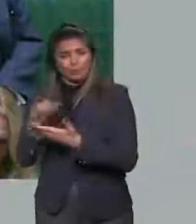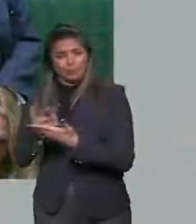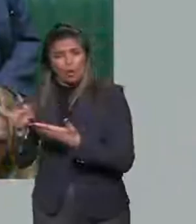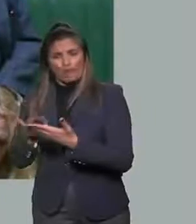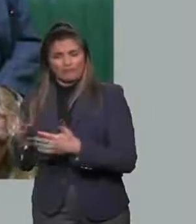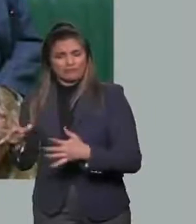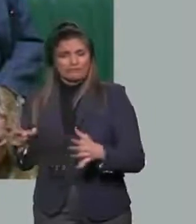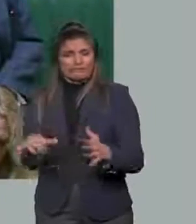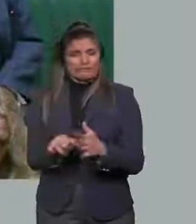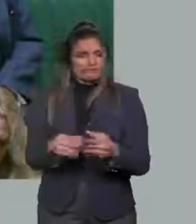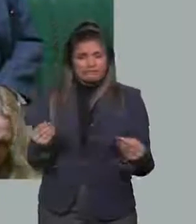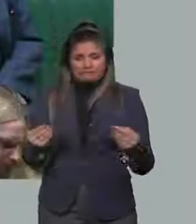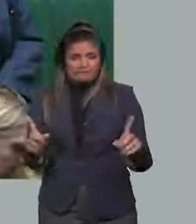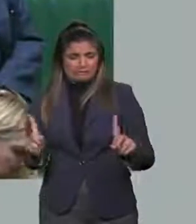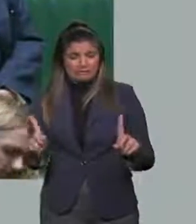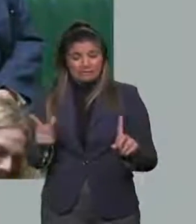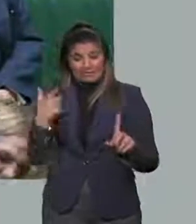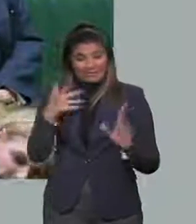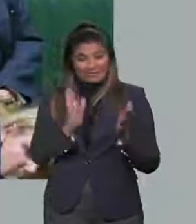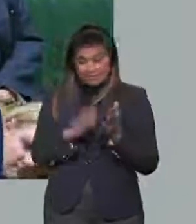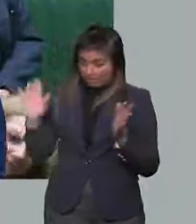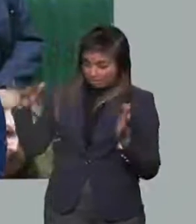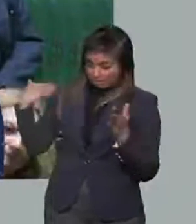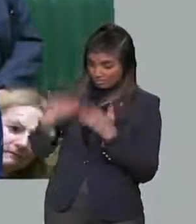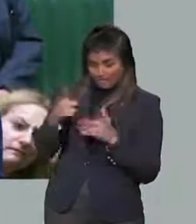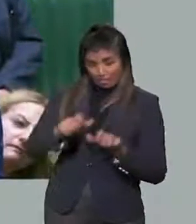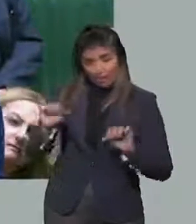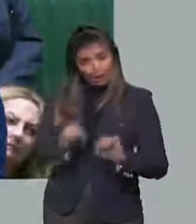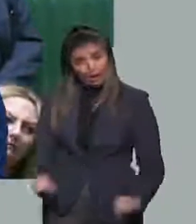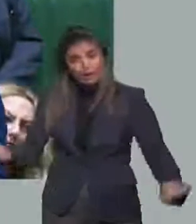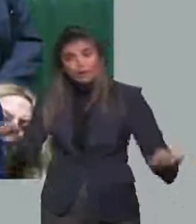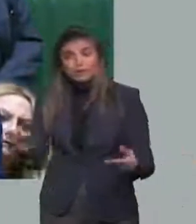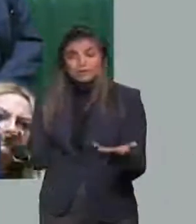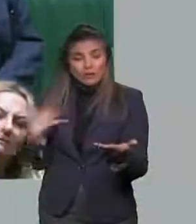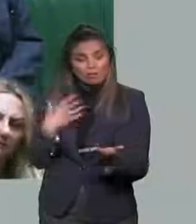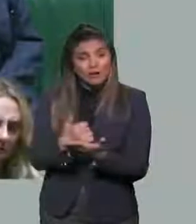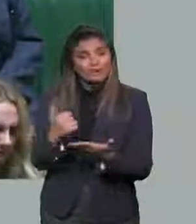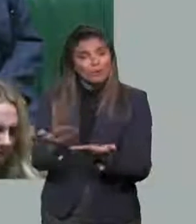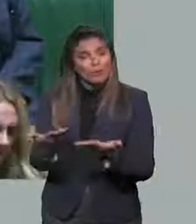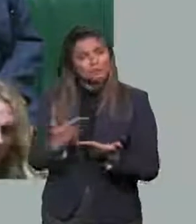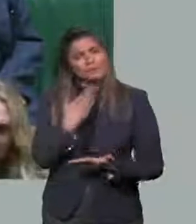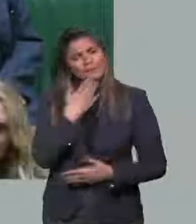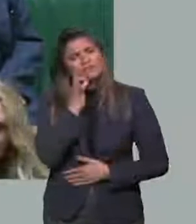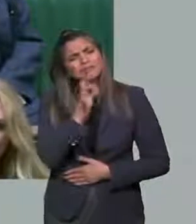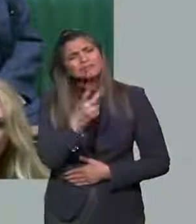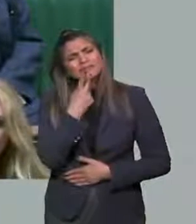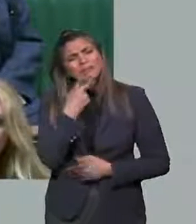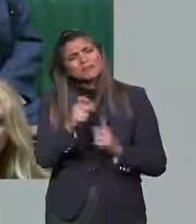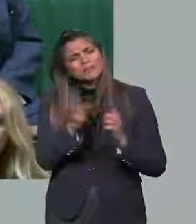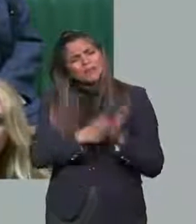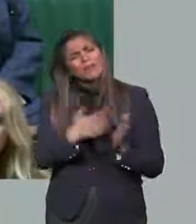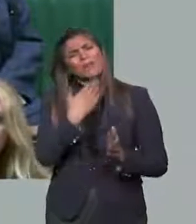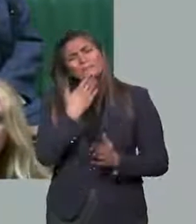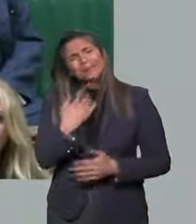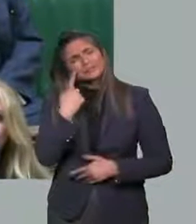unexplained difficulties, and 7 months on, he's still waiting for his passport. Can I ask the Deputy Prime Minister to look at this case as